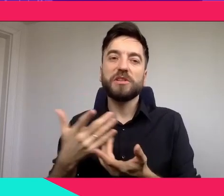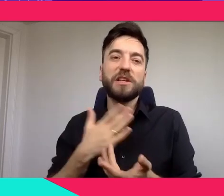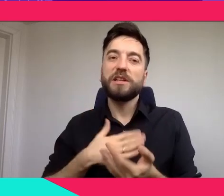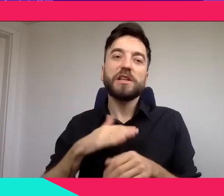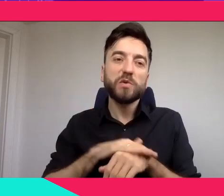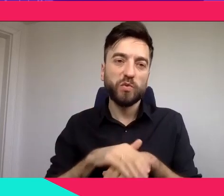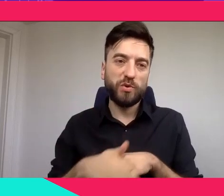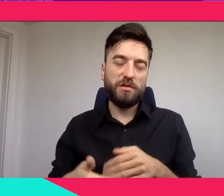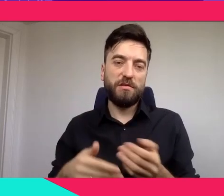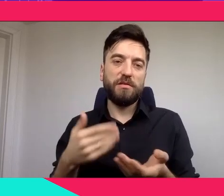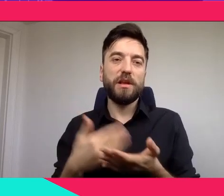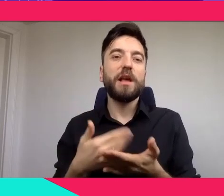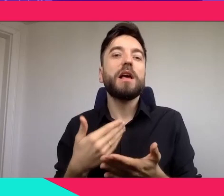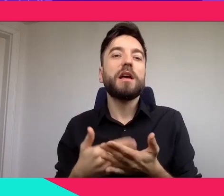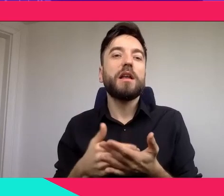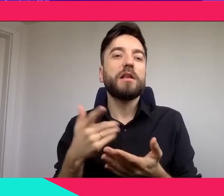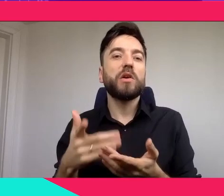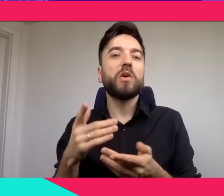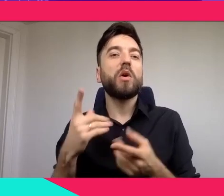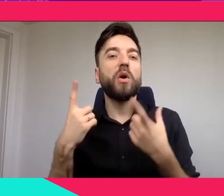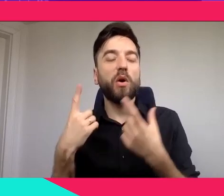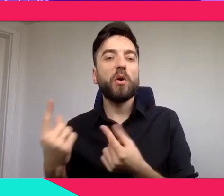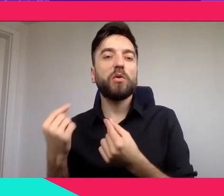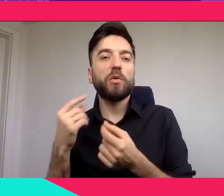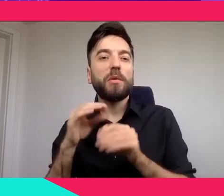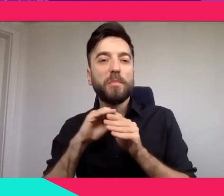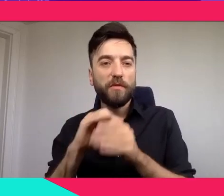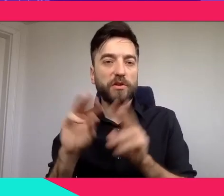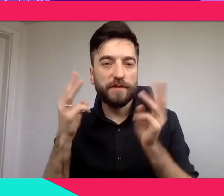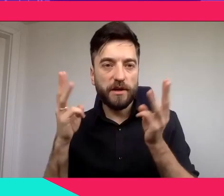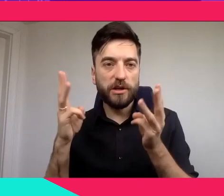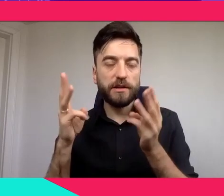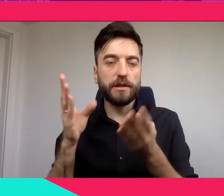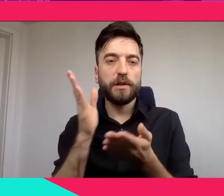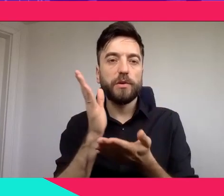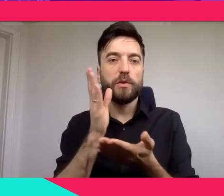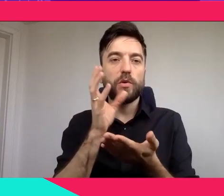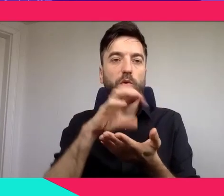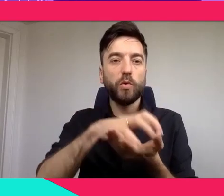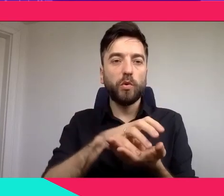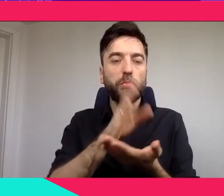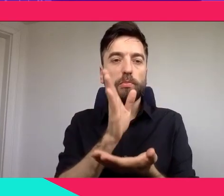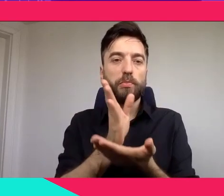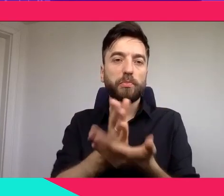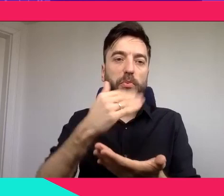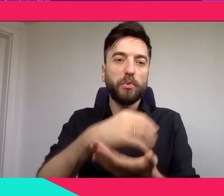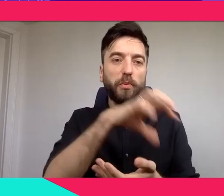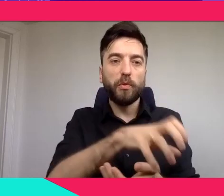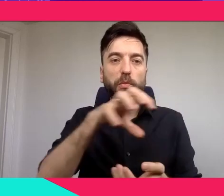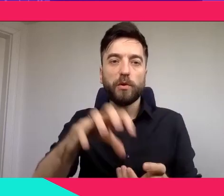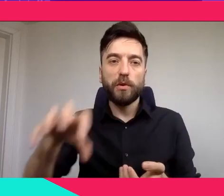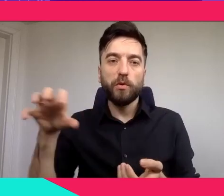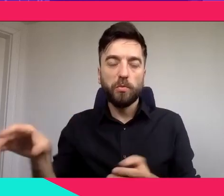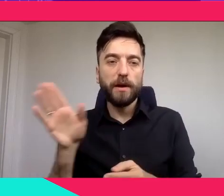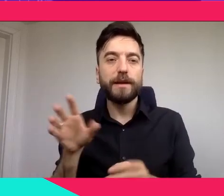youngsters, the participants, into smaller groups, and facilitated a workshop that was very hands-on,